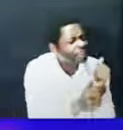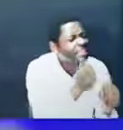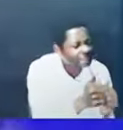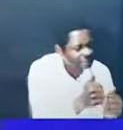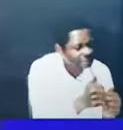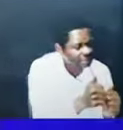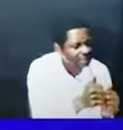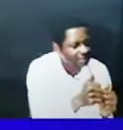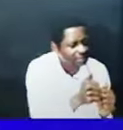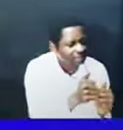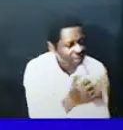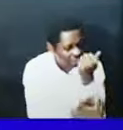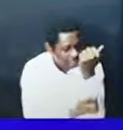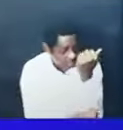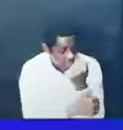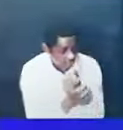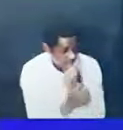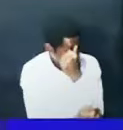na. But